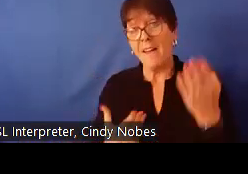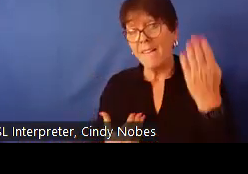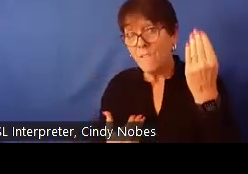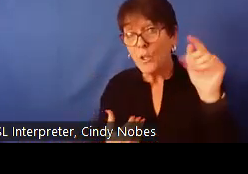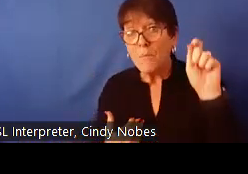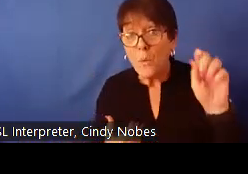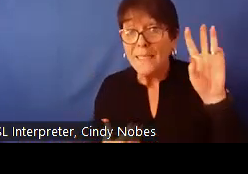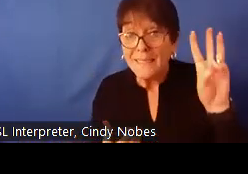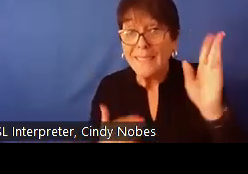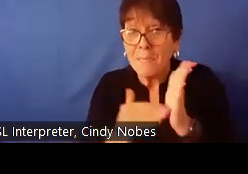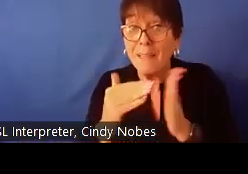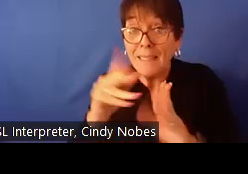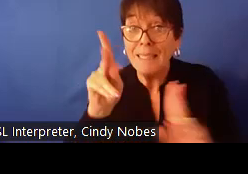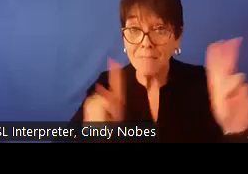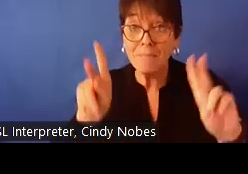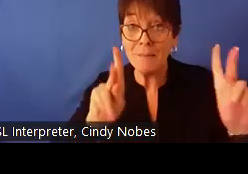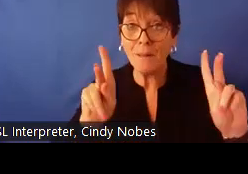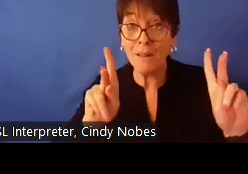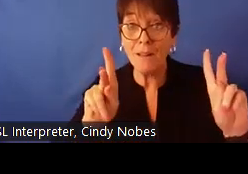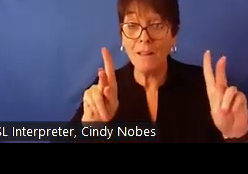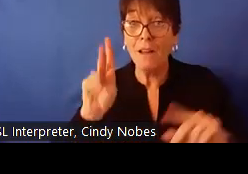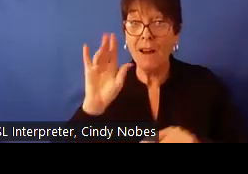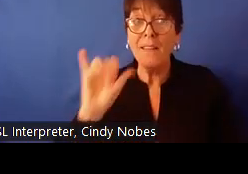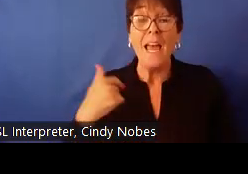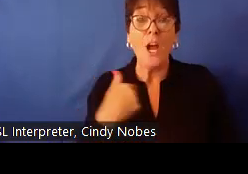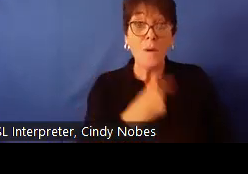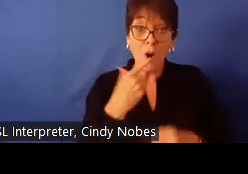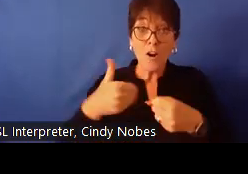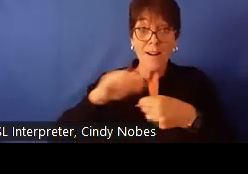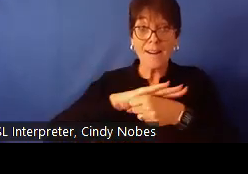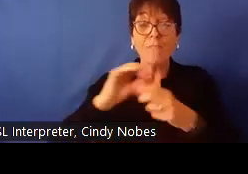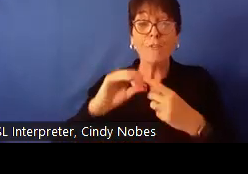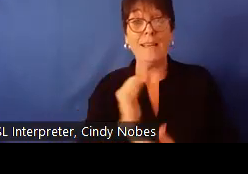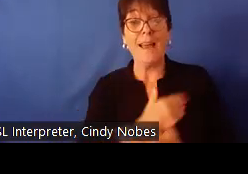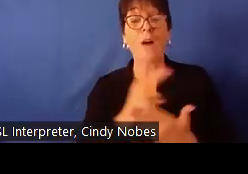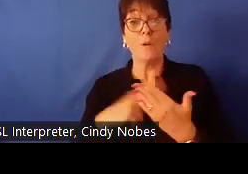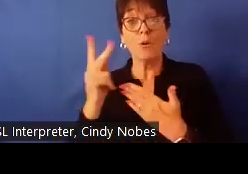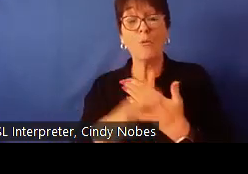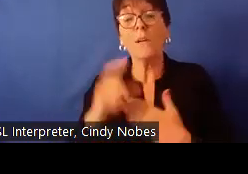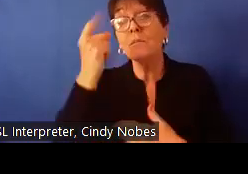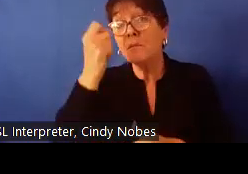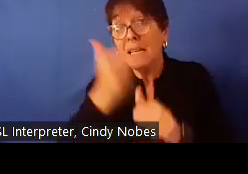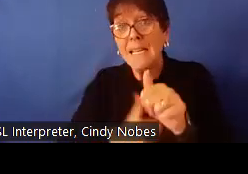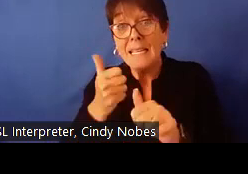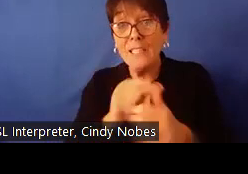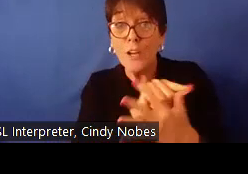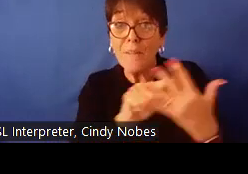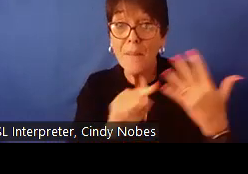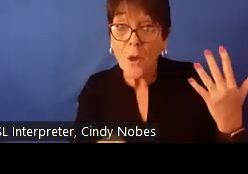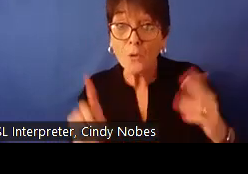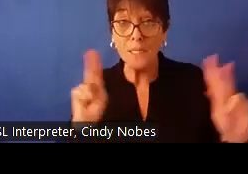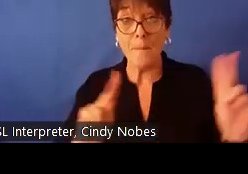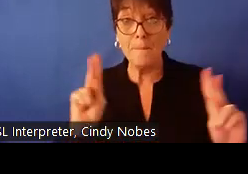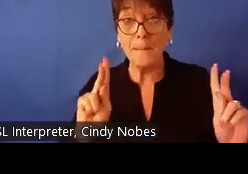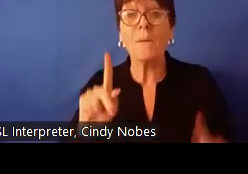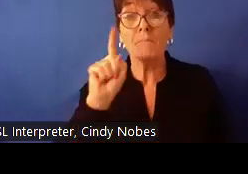14.6 million individuals that we are covering in our program, and each and every single one of these